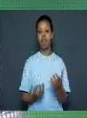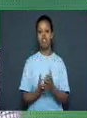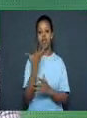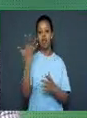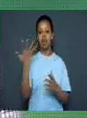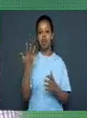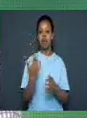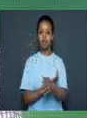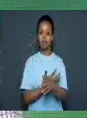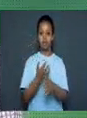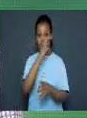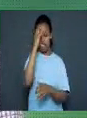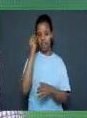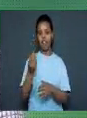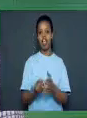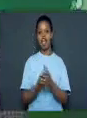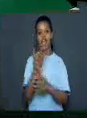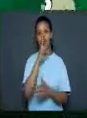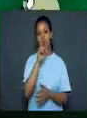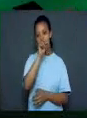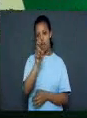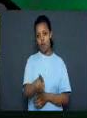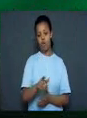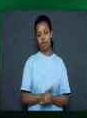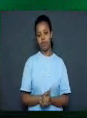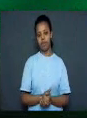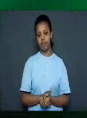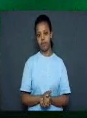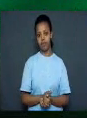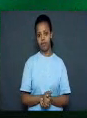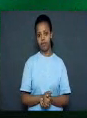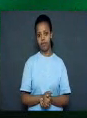on grass or grain products.